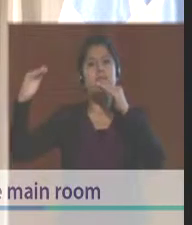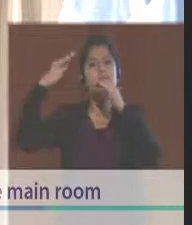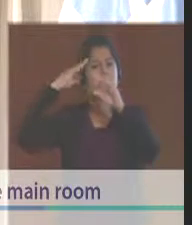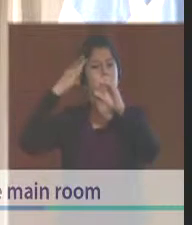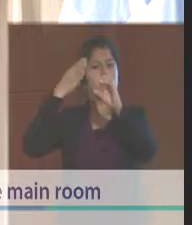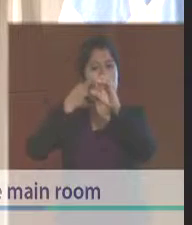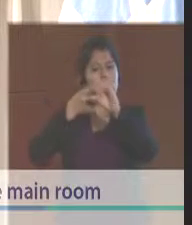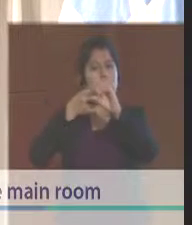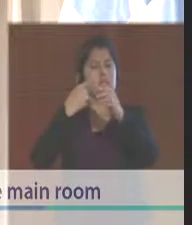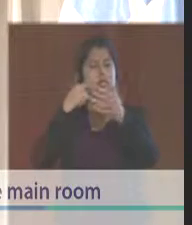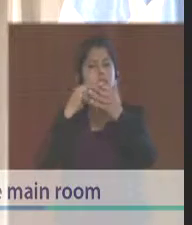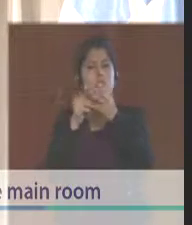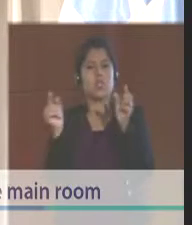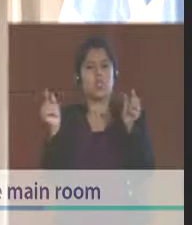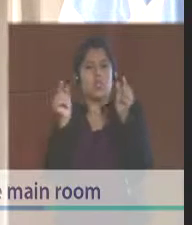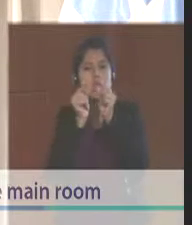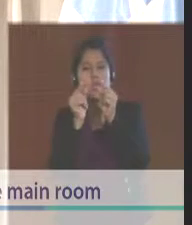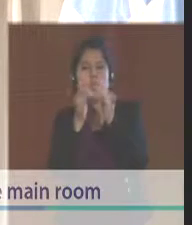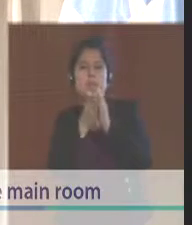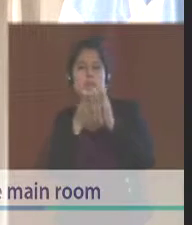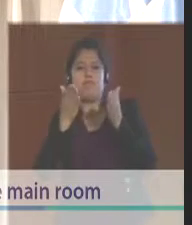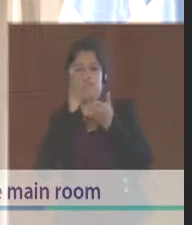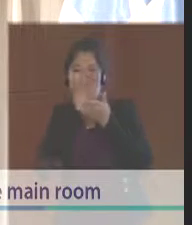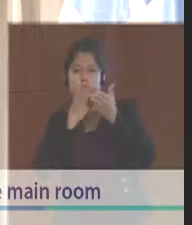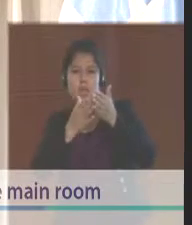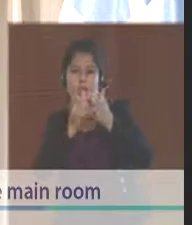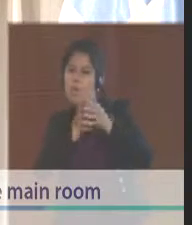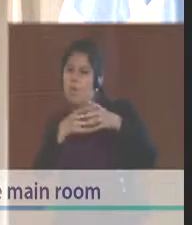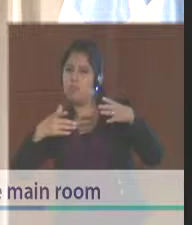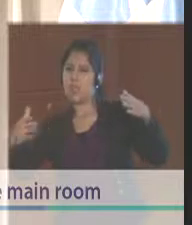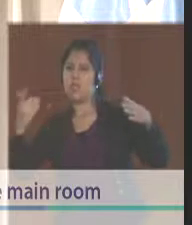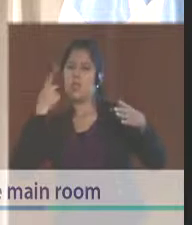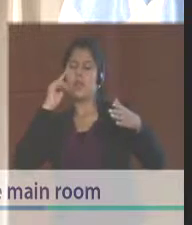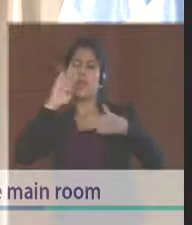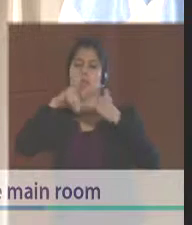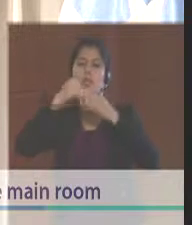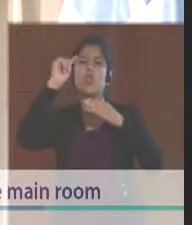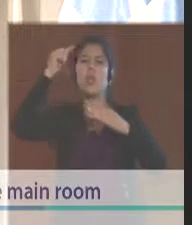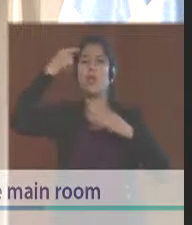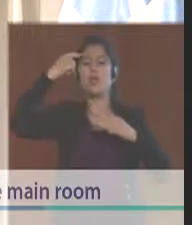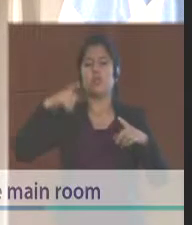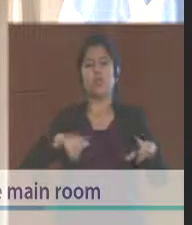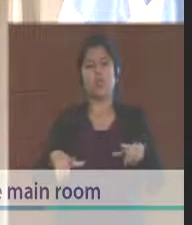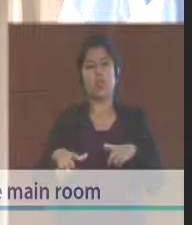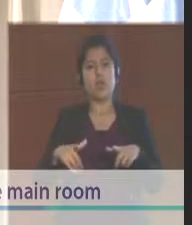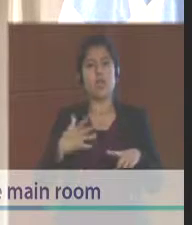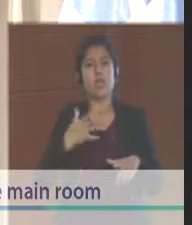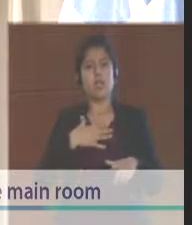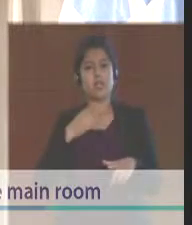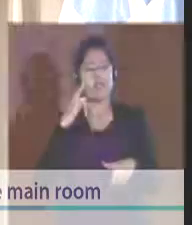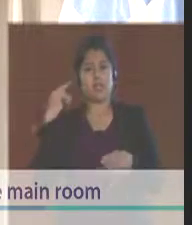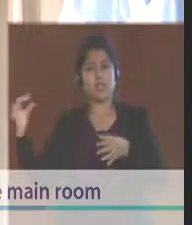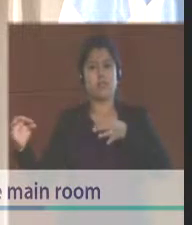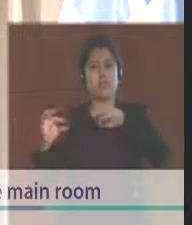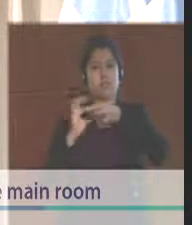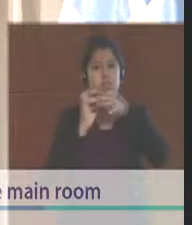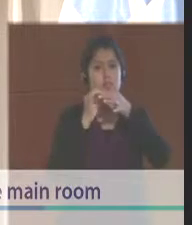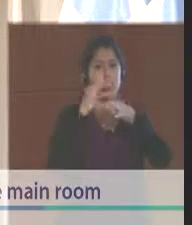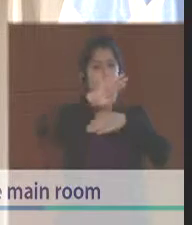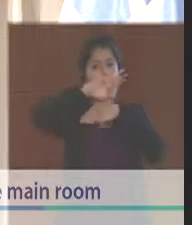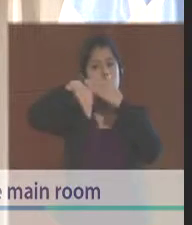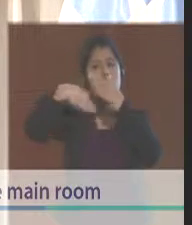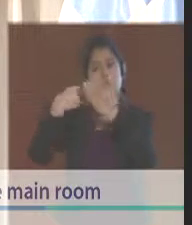indicators with short and mid-term goals, so that from the local